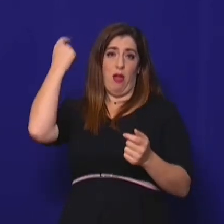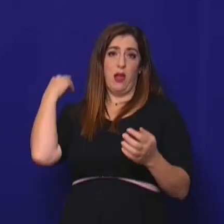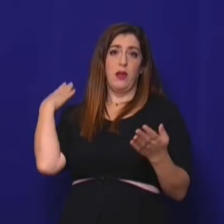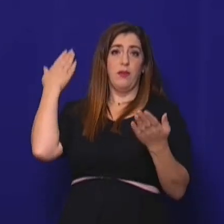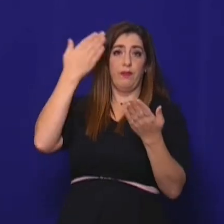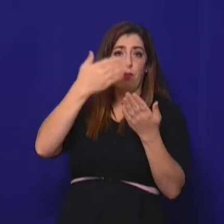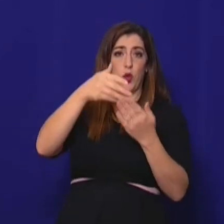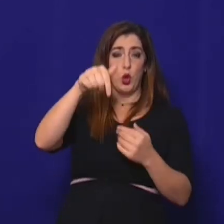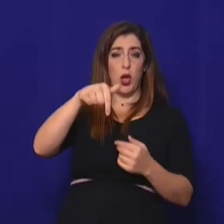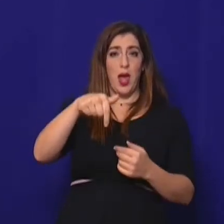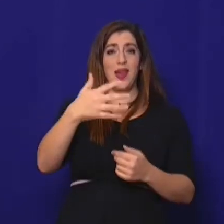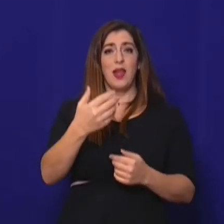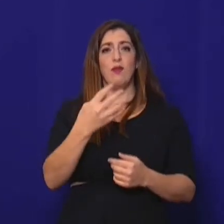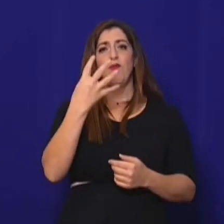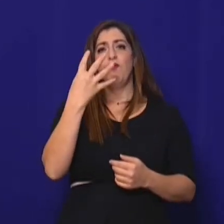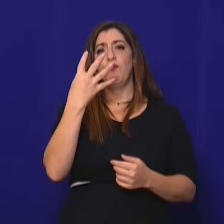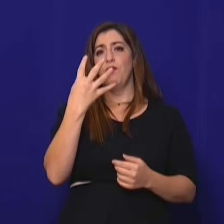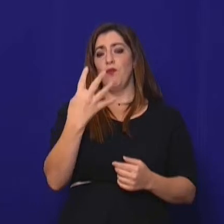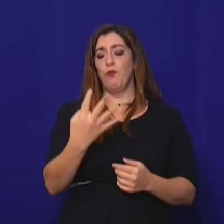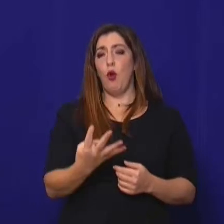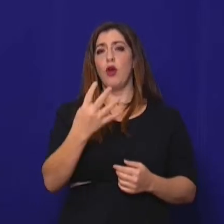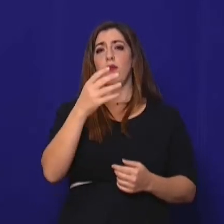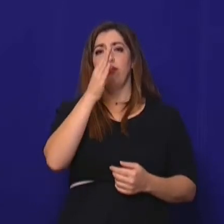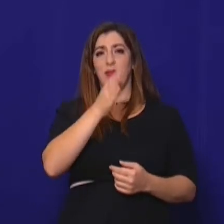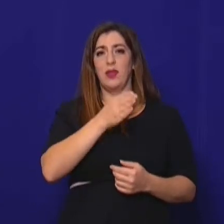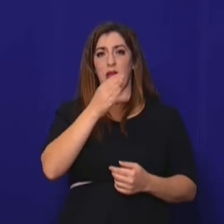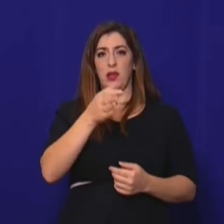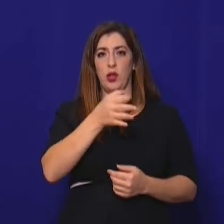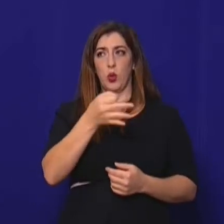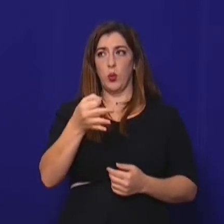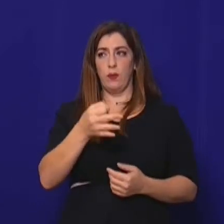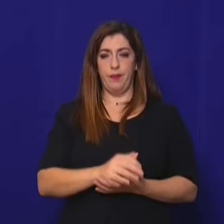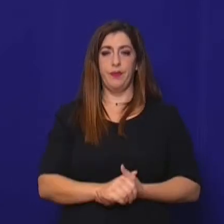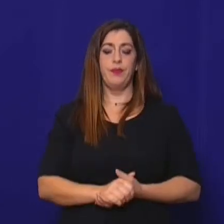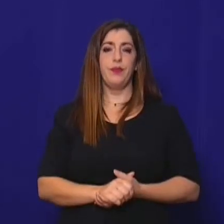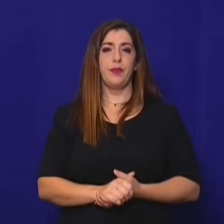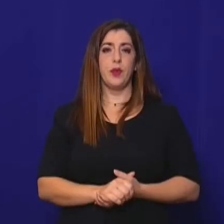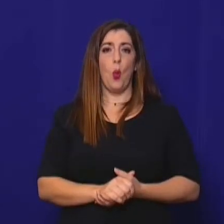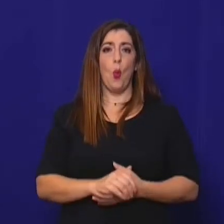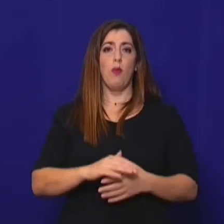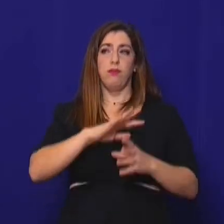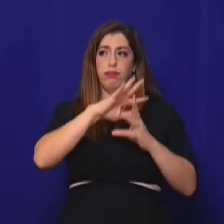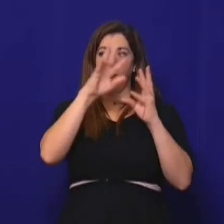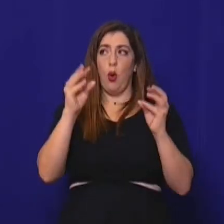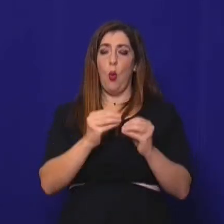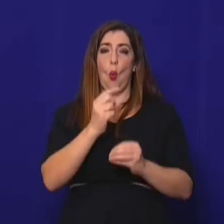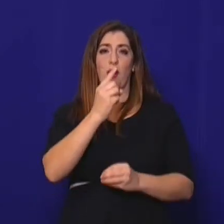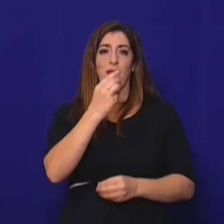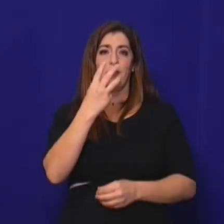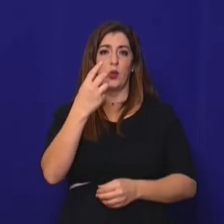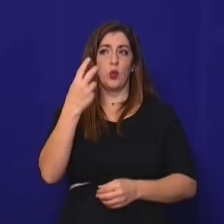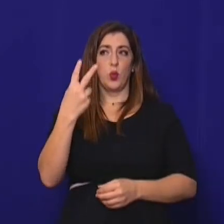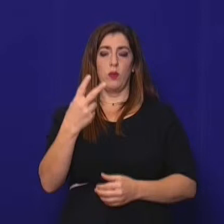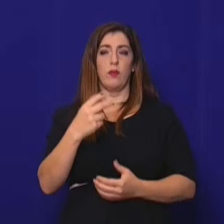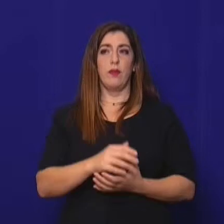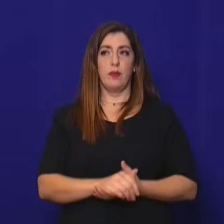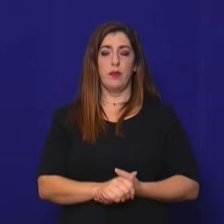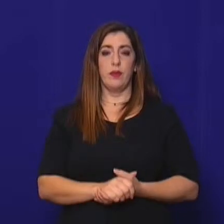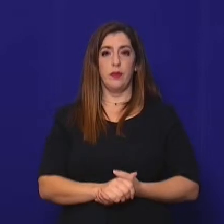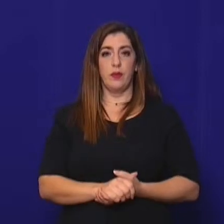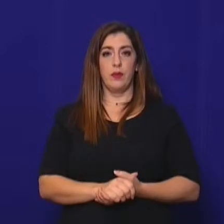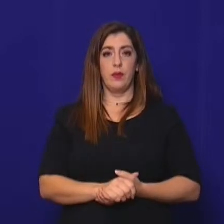deaths, so the total number of deaths is 132. I would like to appeal to everyone that we are